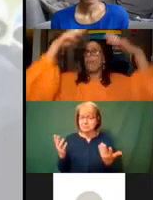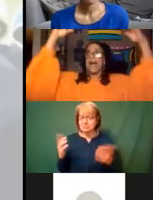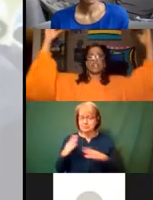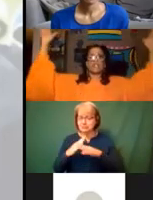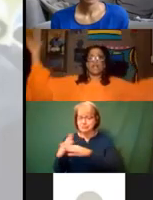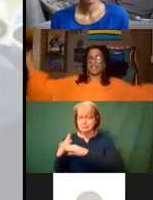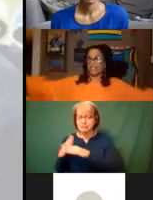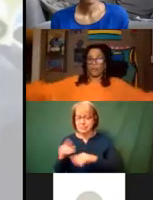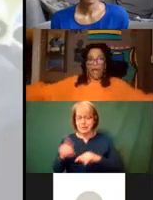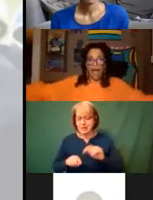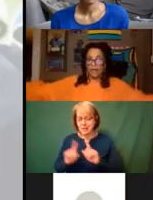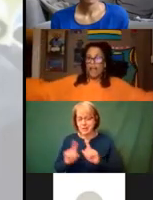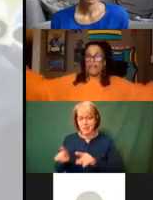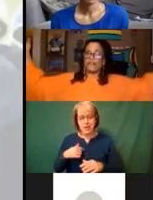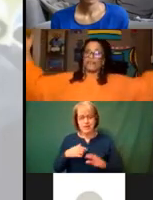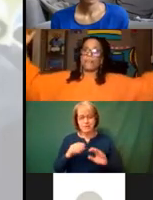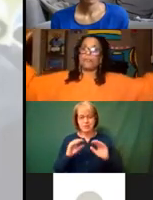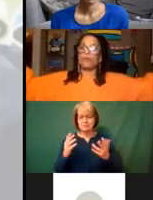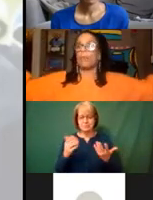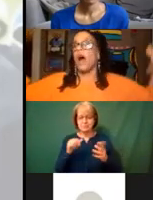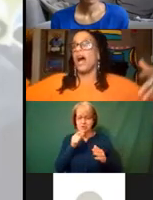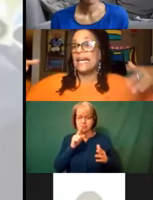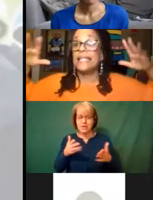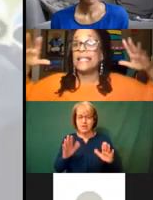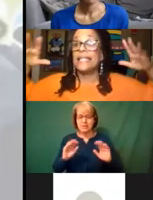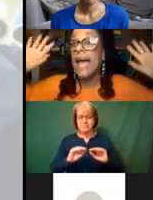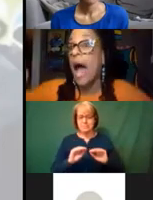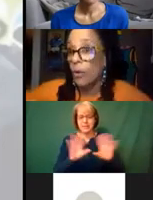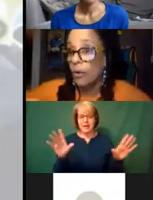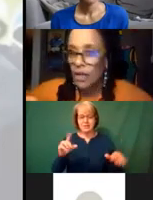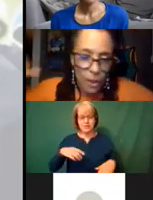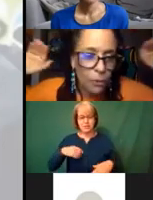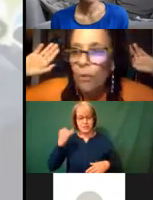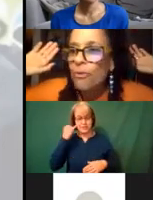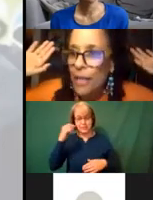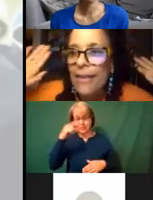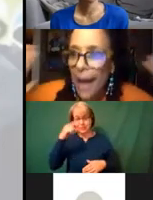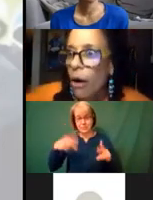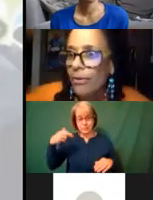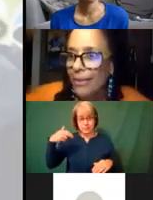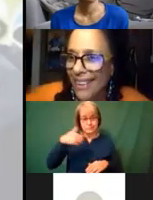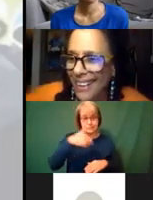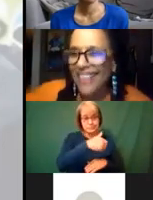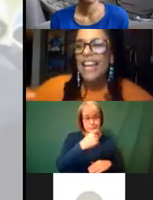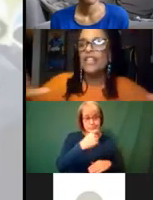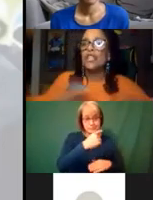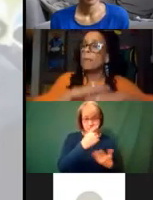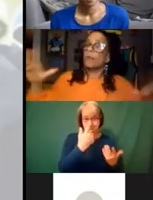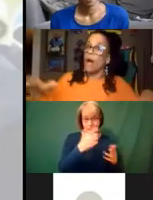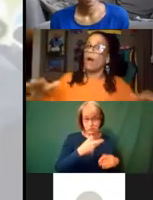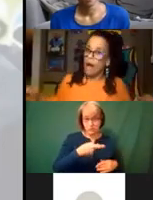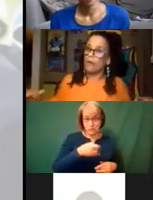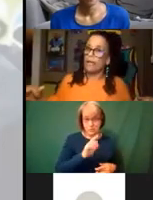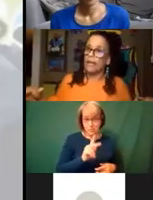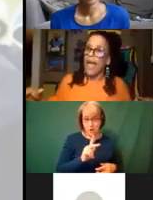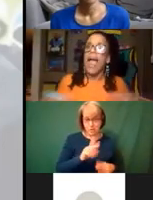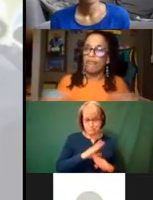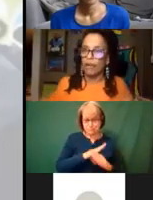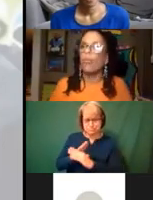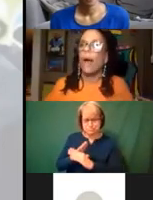no magic dust around that if you stepped into a park, it didn't count. Jim Crow didn't count. Jim Crow